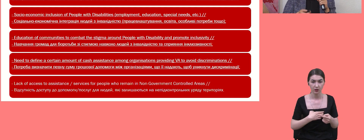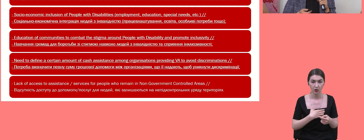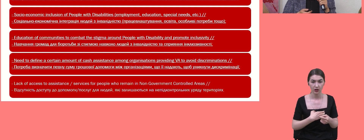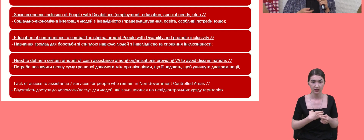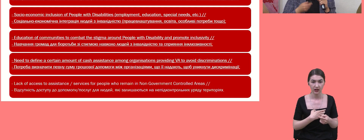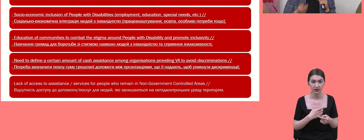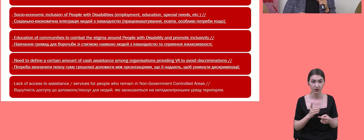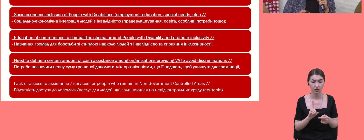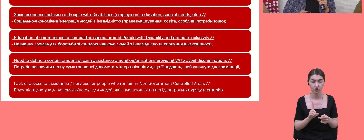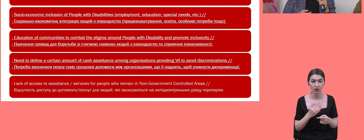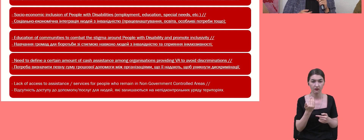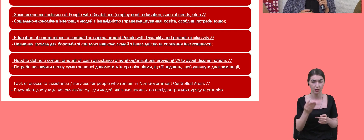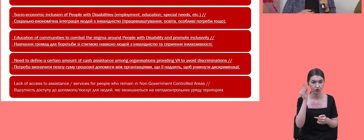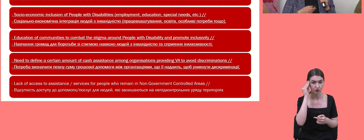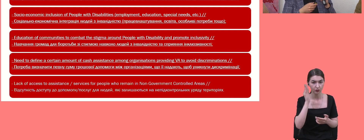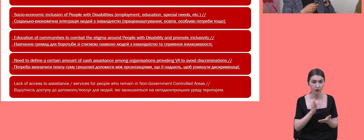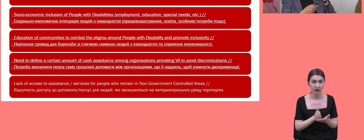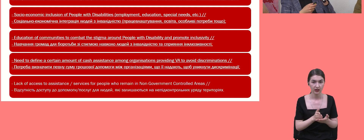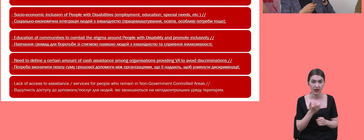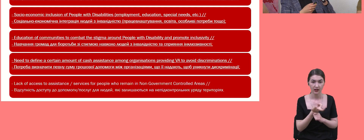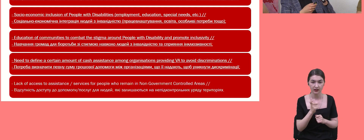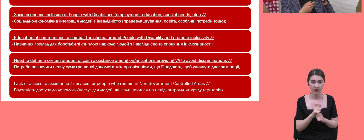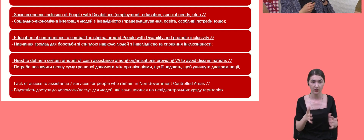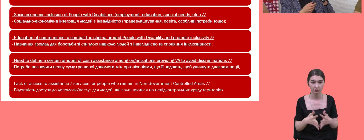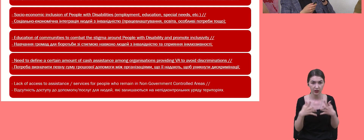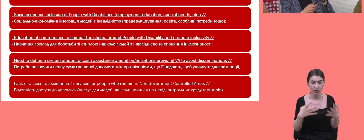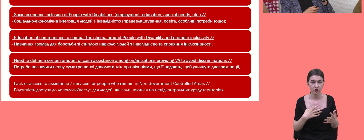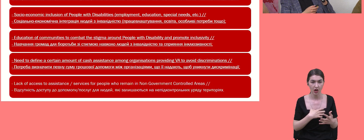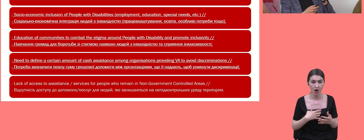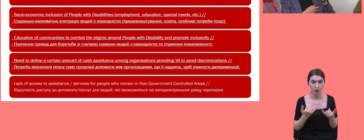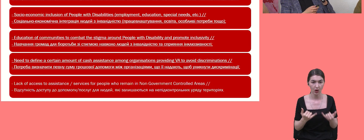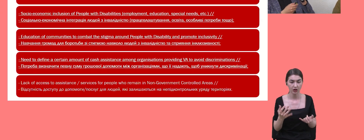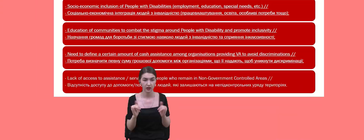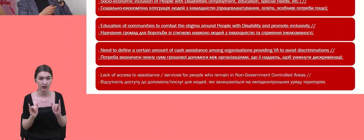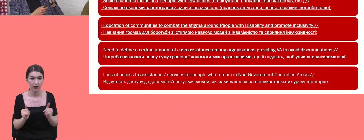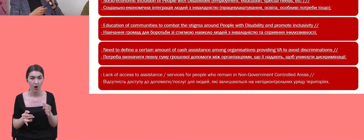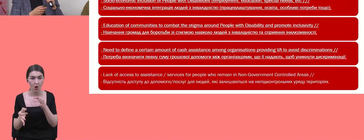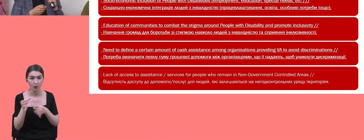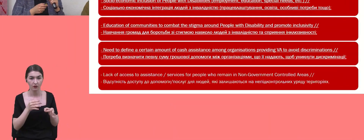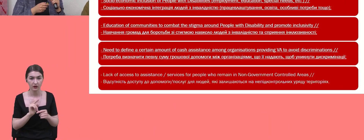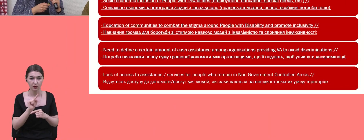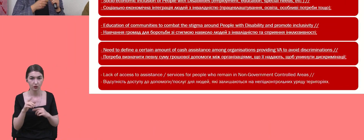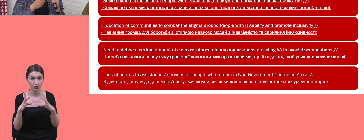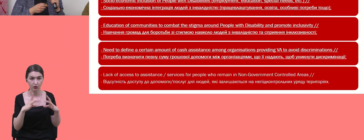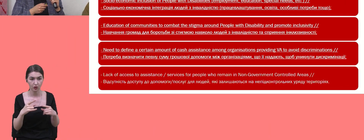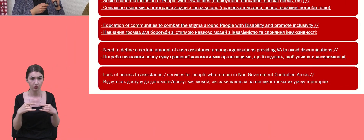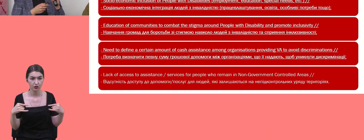to discuss in the next roundtable. And you can see that the first four actually,